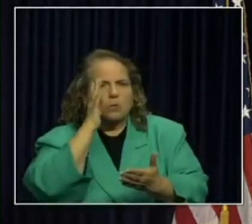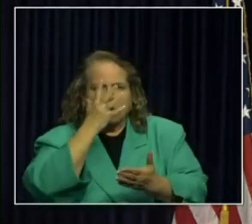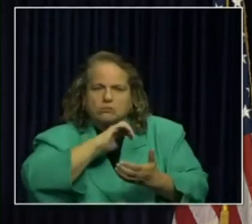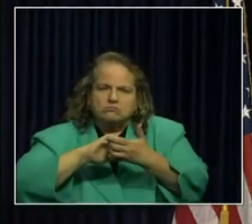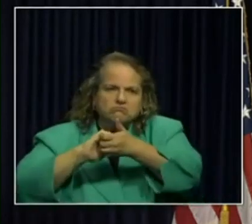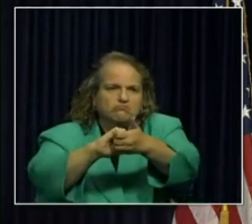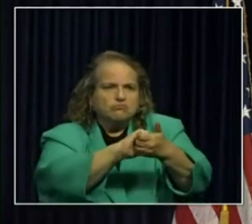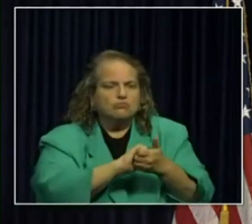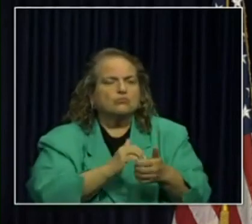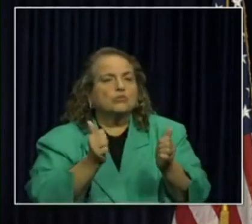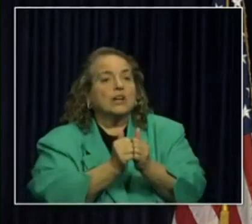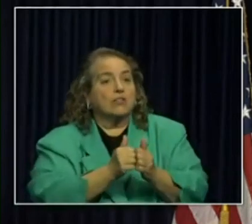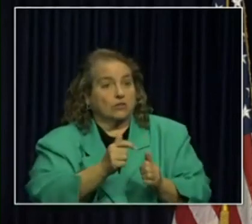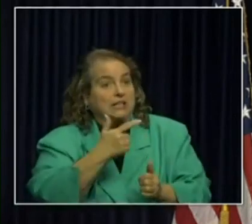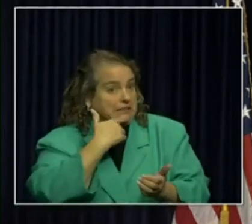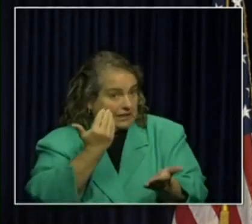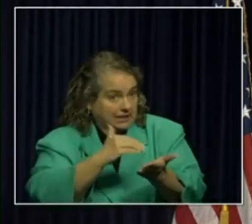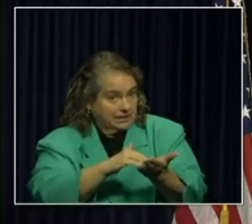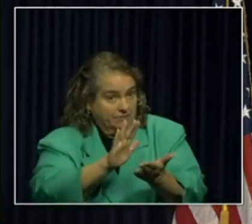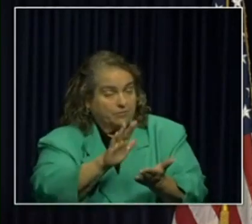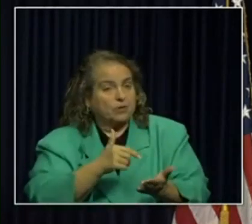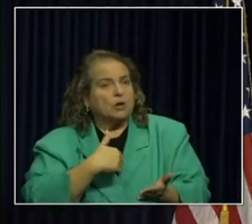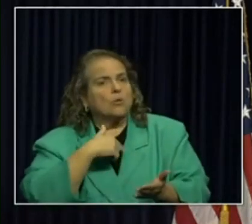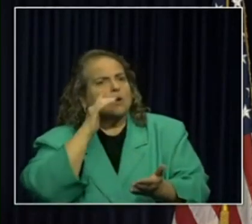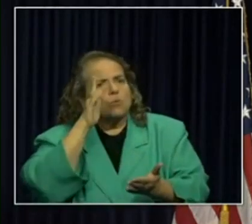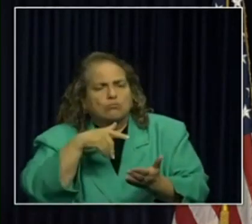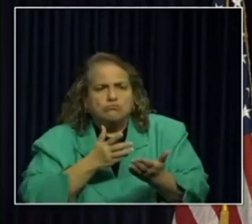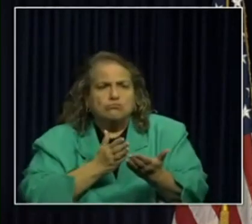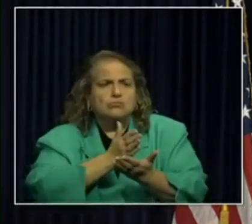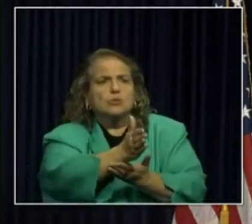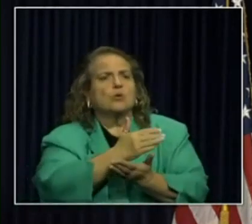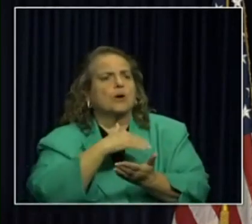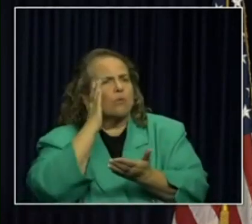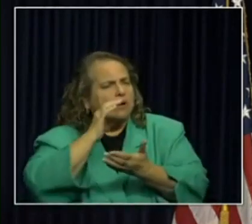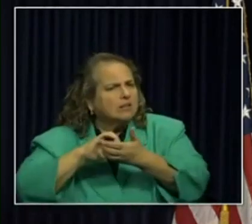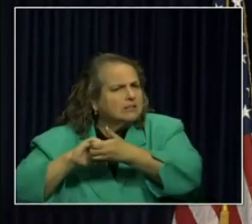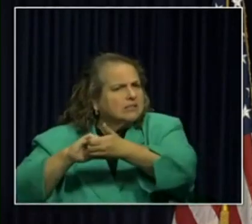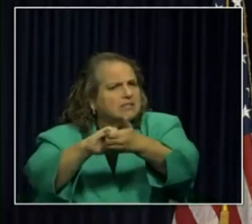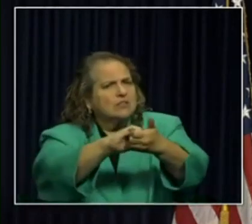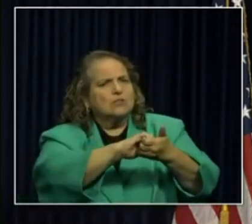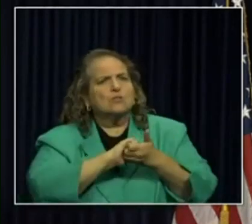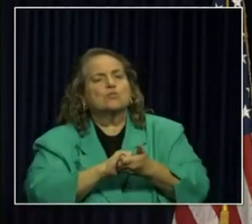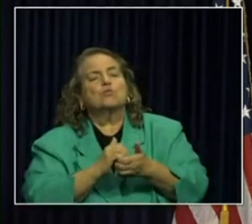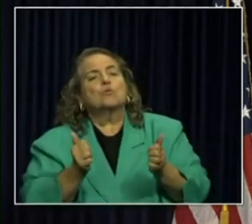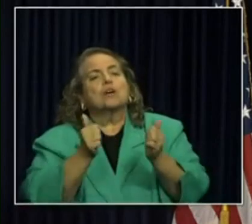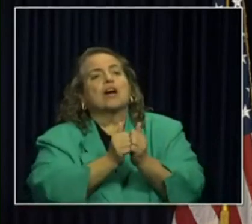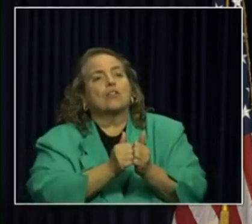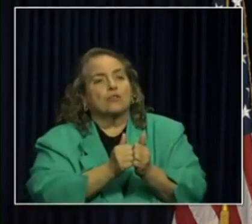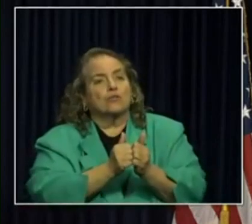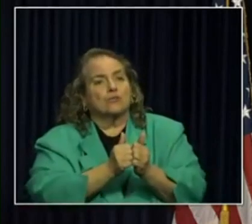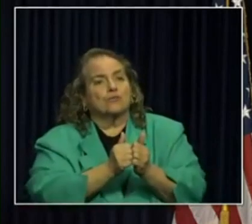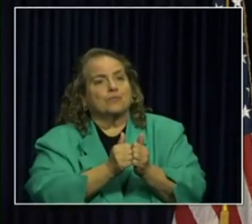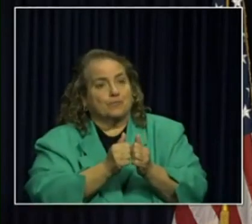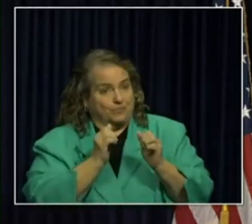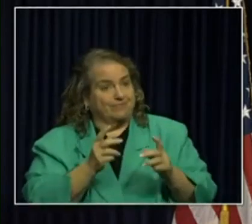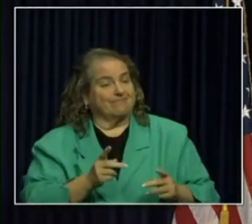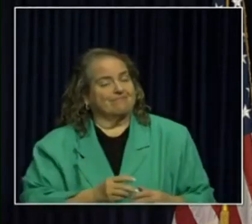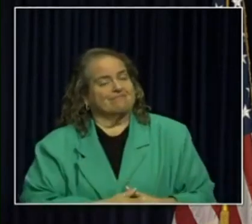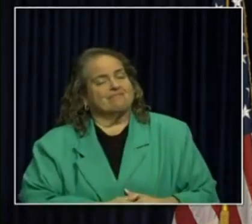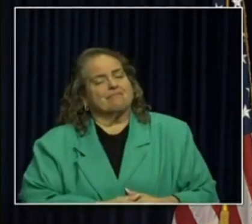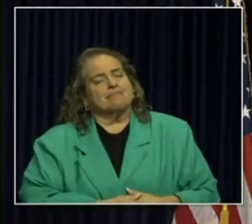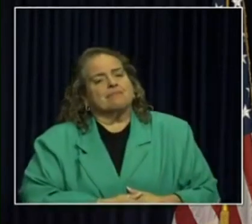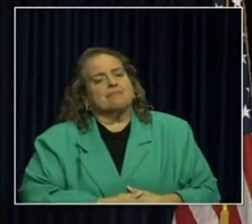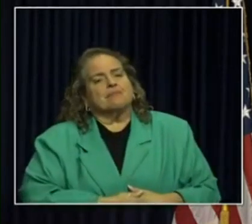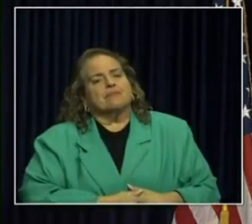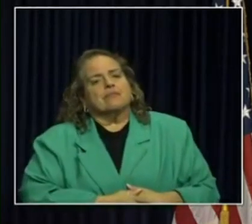together. One more time. We will get through this. We will get through this together. Folks,